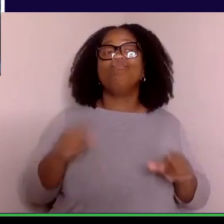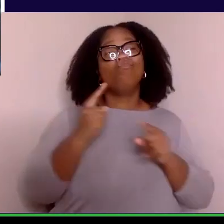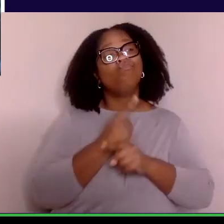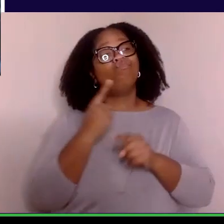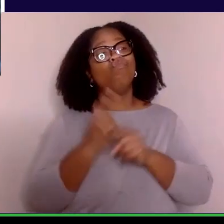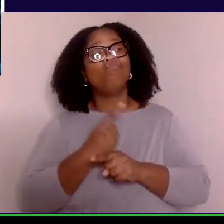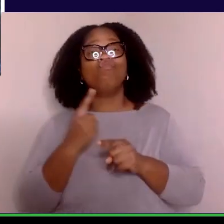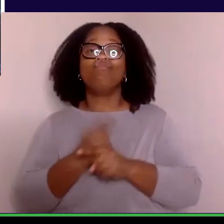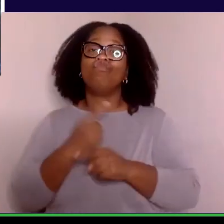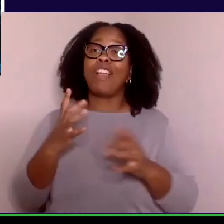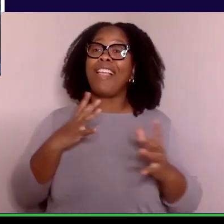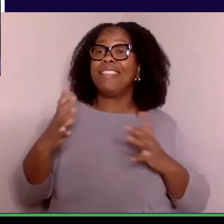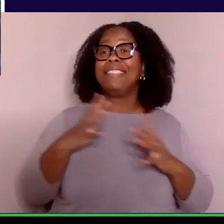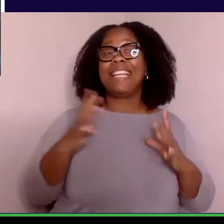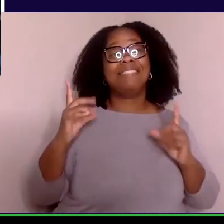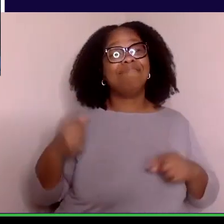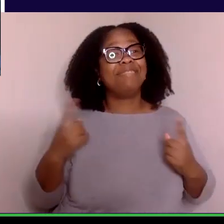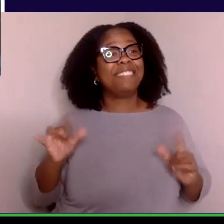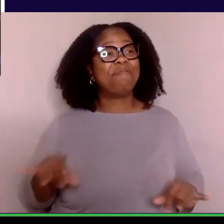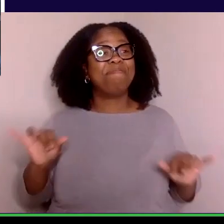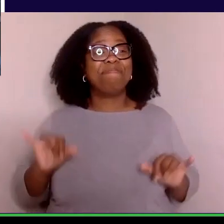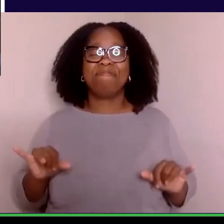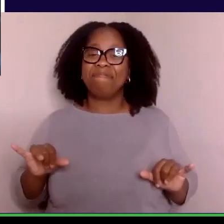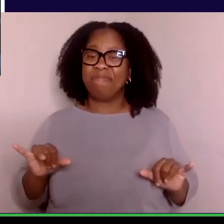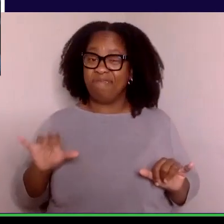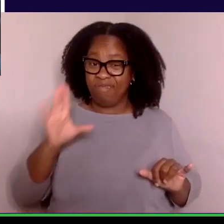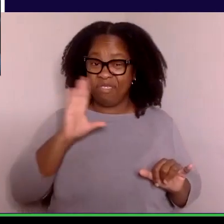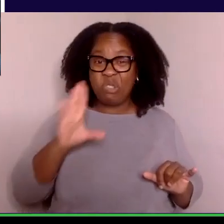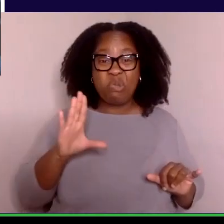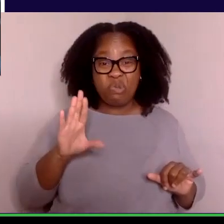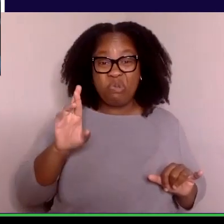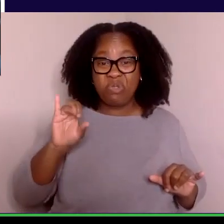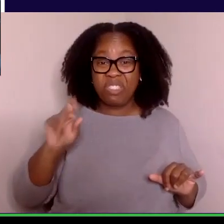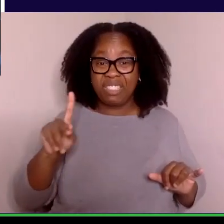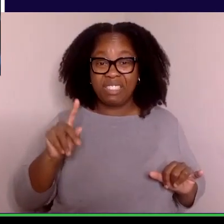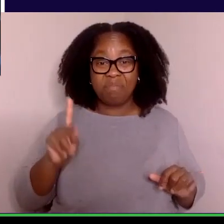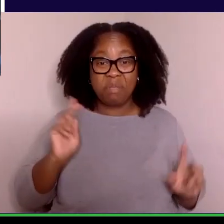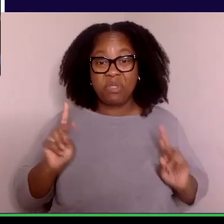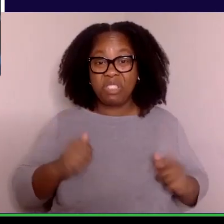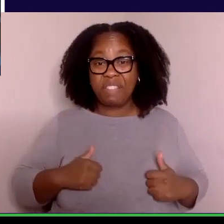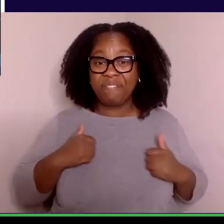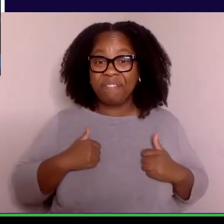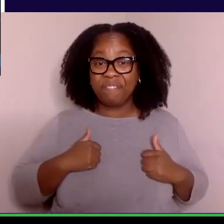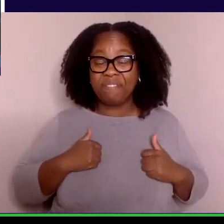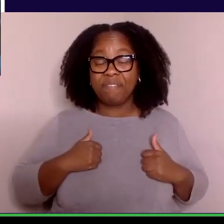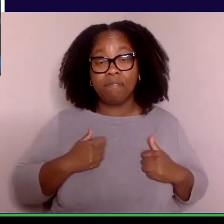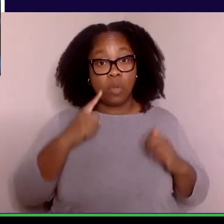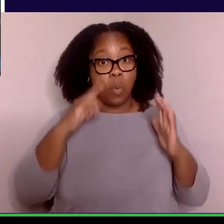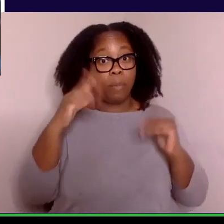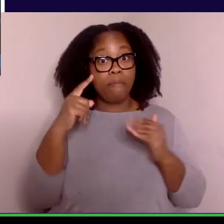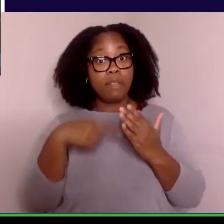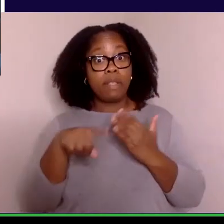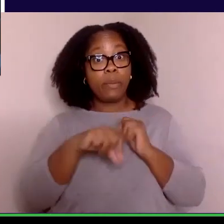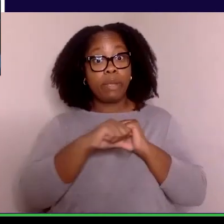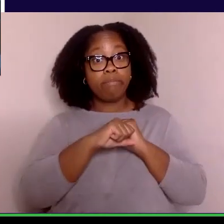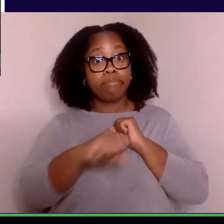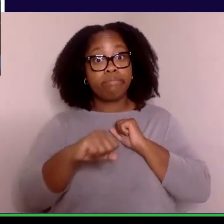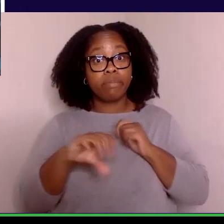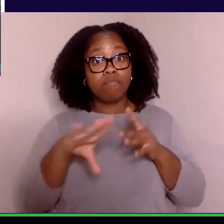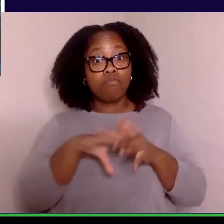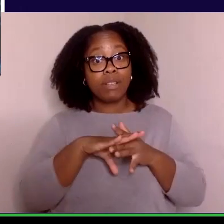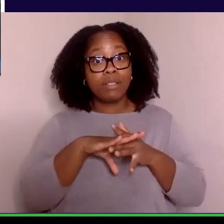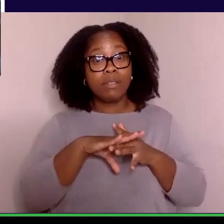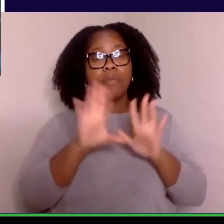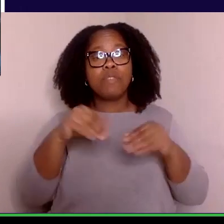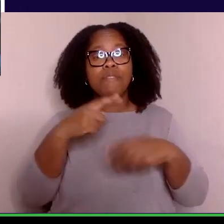lives at risk. I hope next week's long break is a time for you to rest,